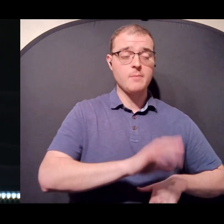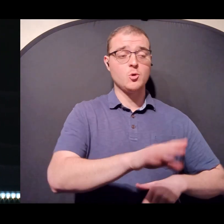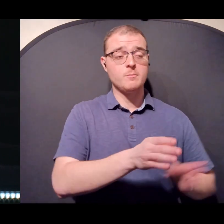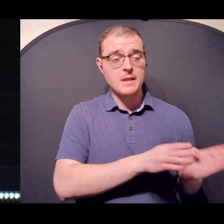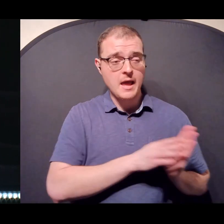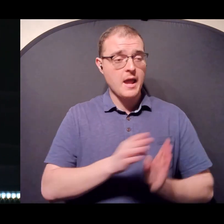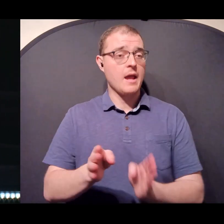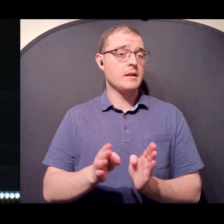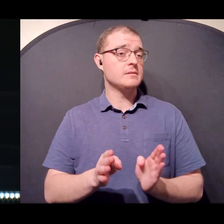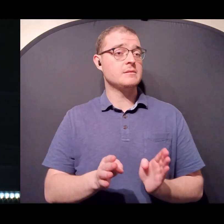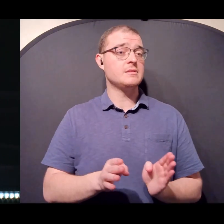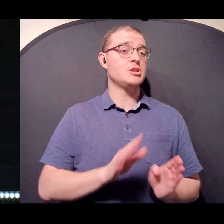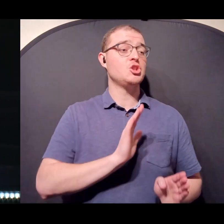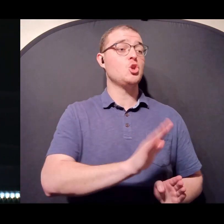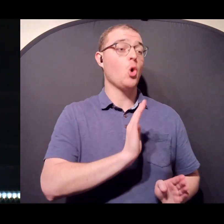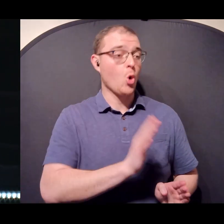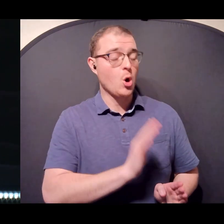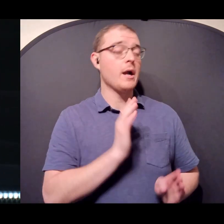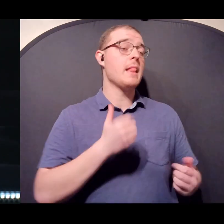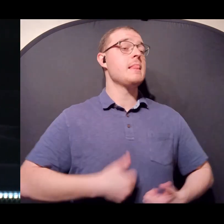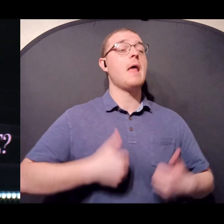plan, your timeline, your